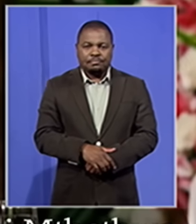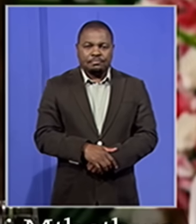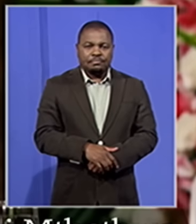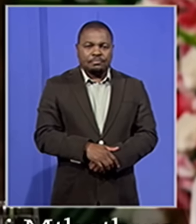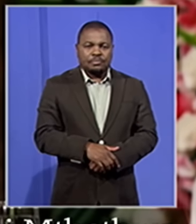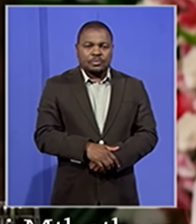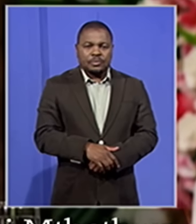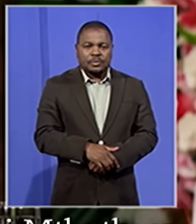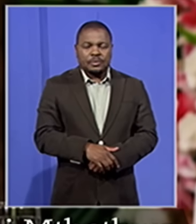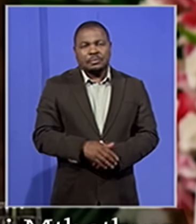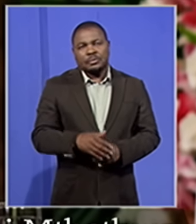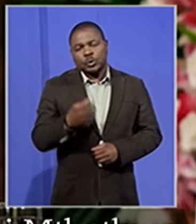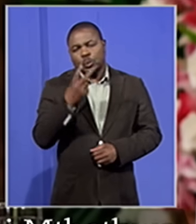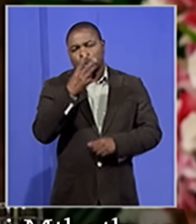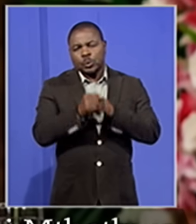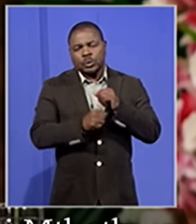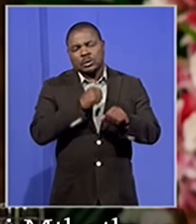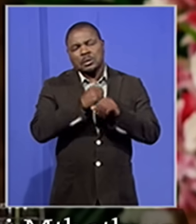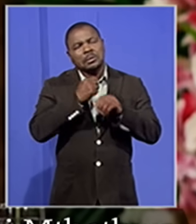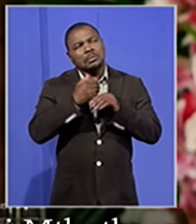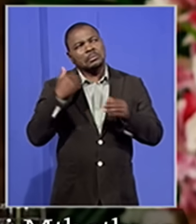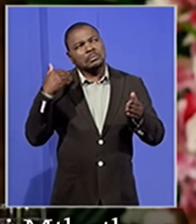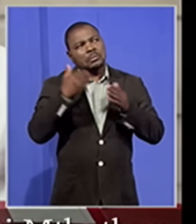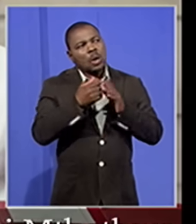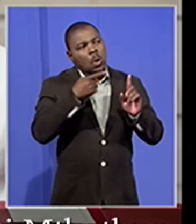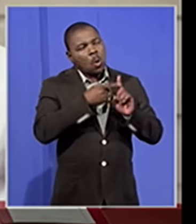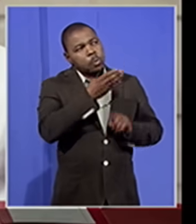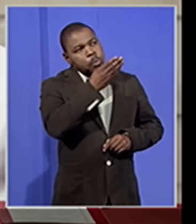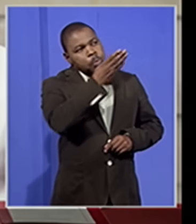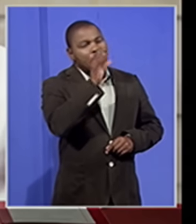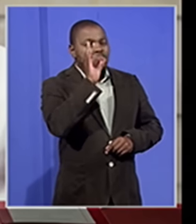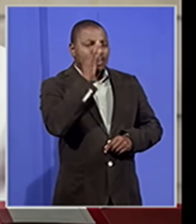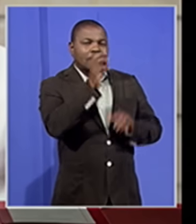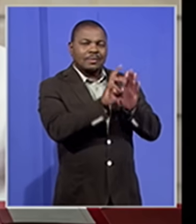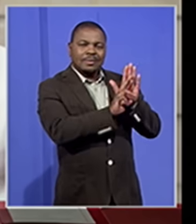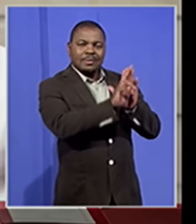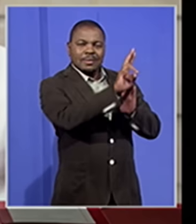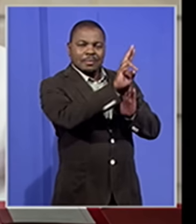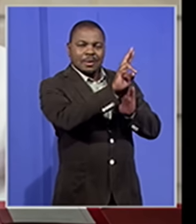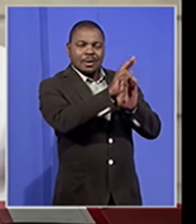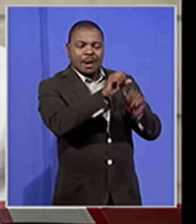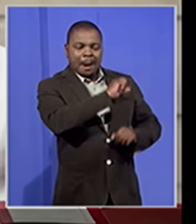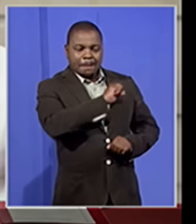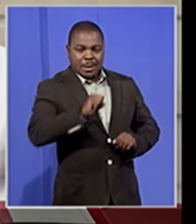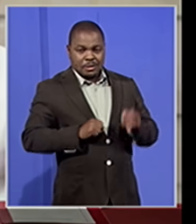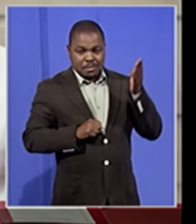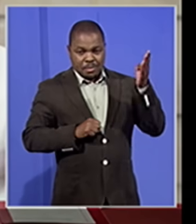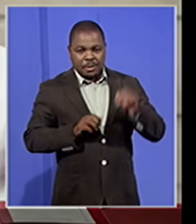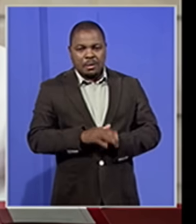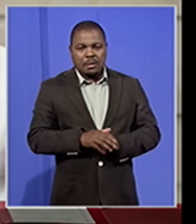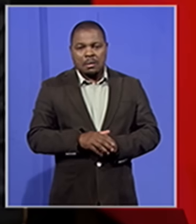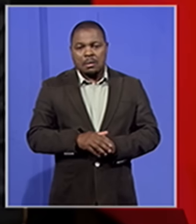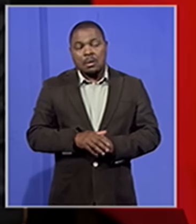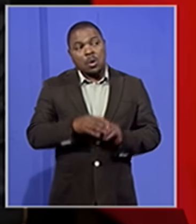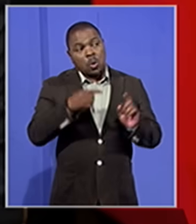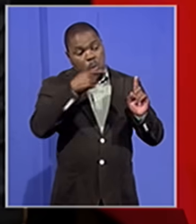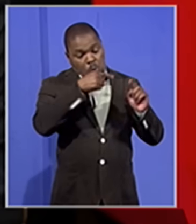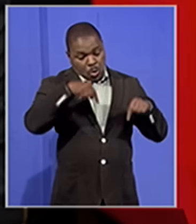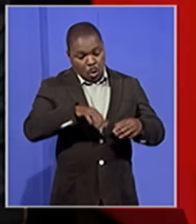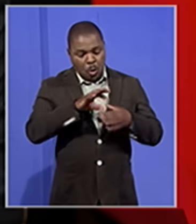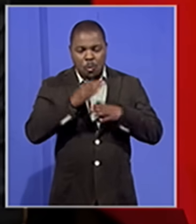Ke dilemo tse ka bang tse pedi fela nathi Mthethwa a emetse ditaba tsa Afrika Borwa France. Mmuso wa ngwana lapeng Mthethwa o sebeditse makaleng